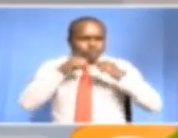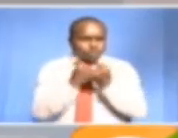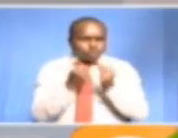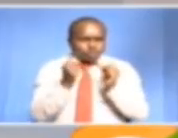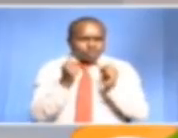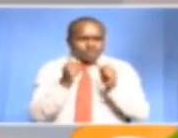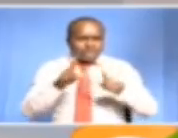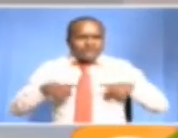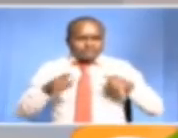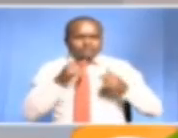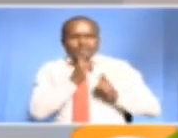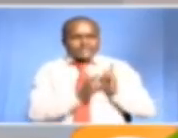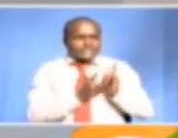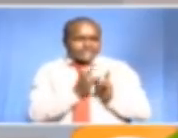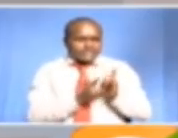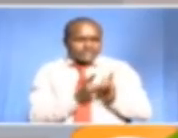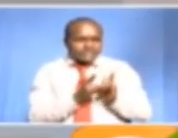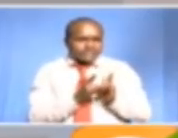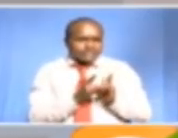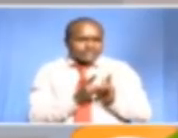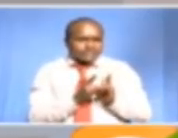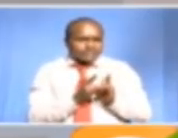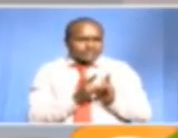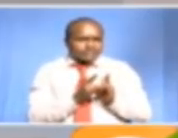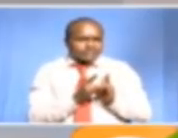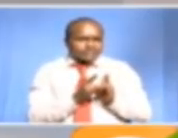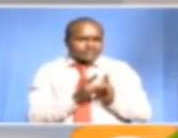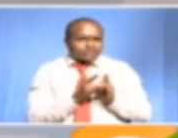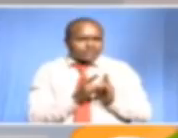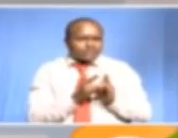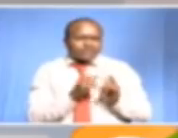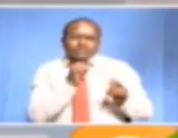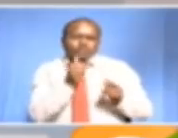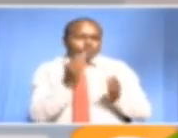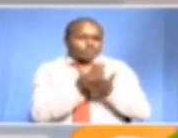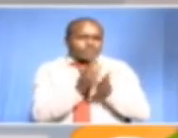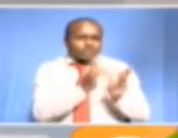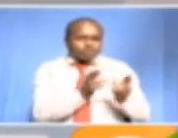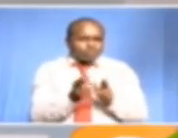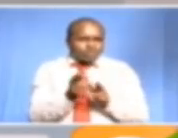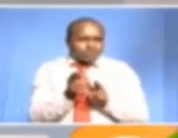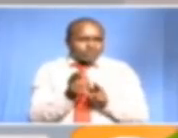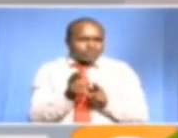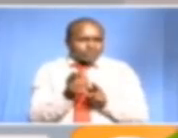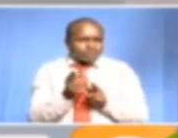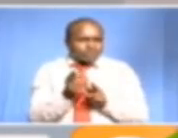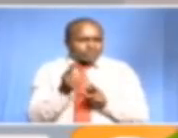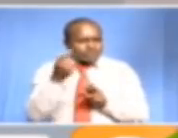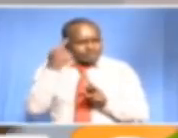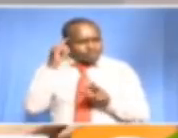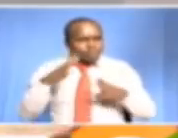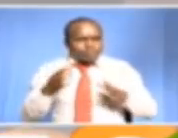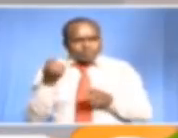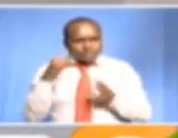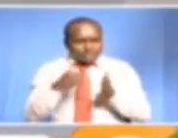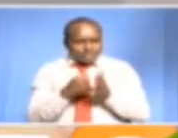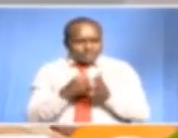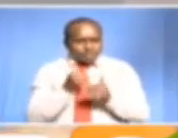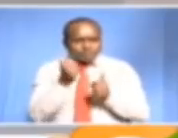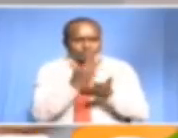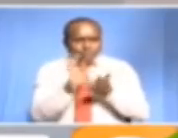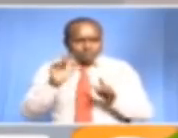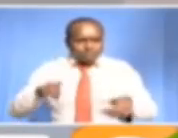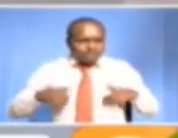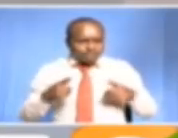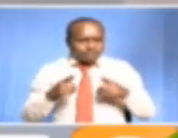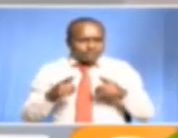dating, it is just kind of abnormal for people to get into, and that is part of life. That is life,